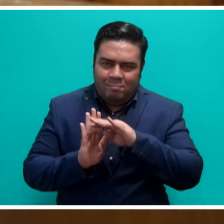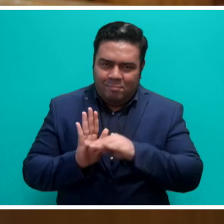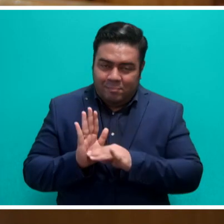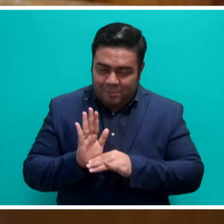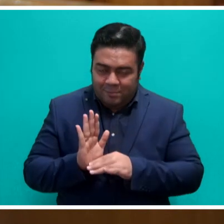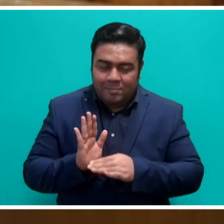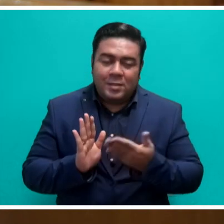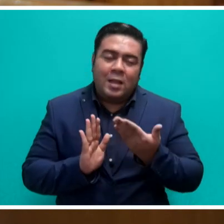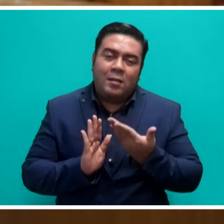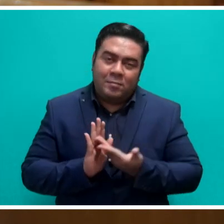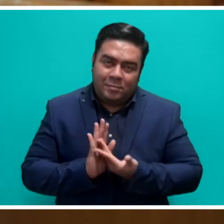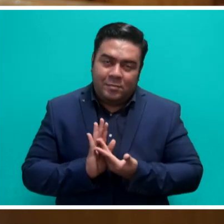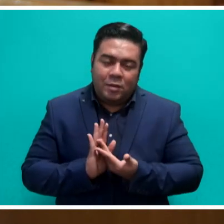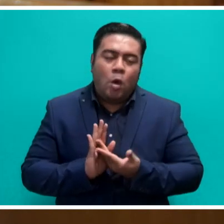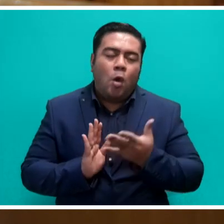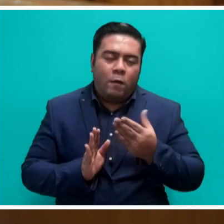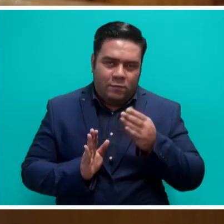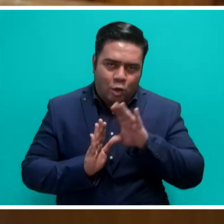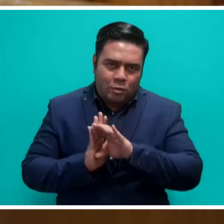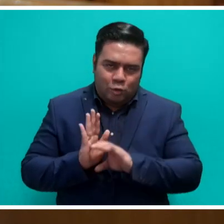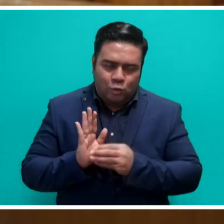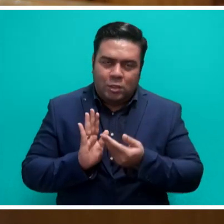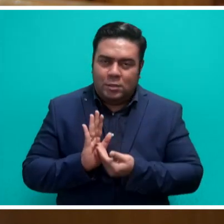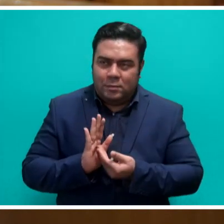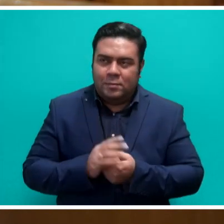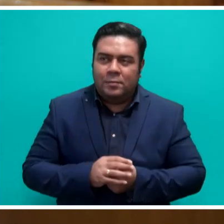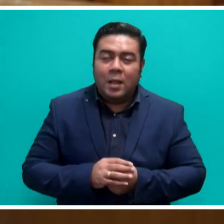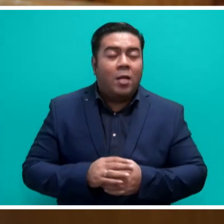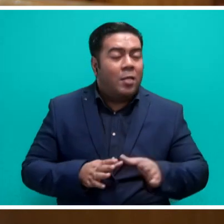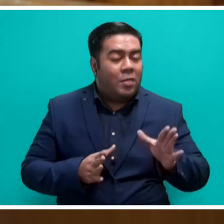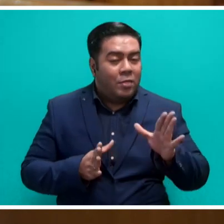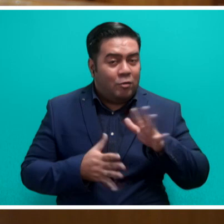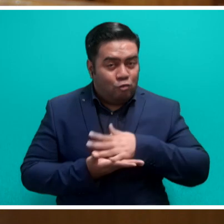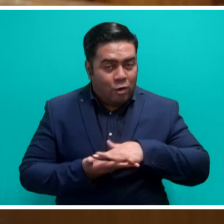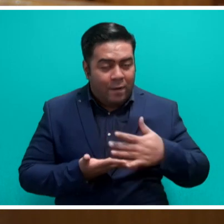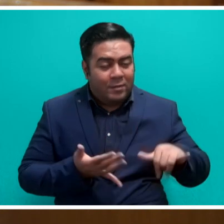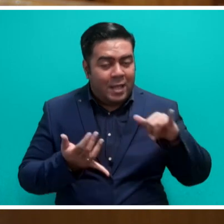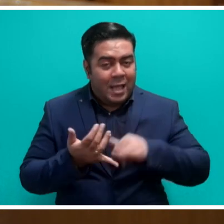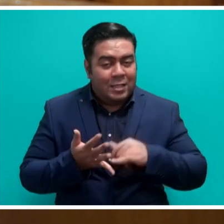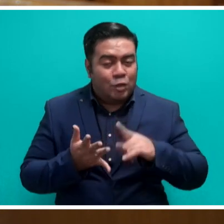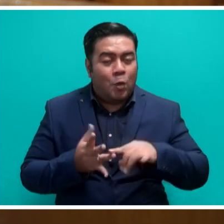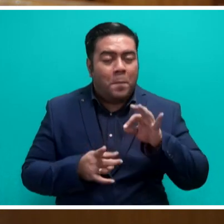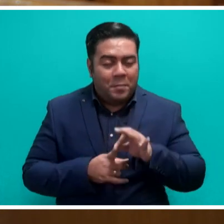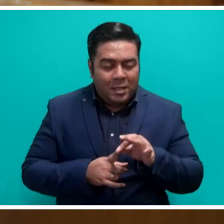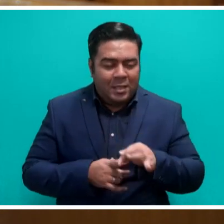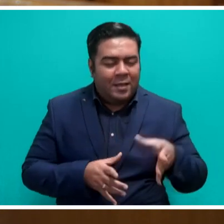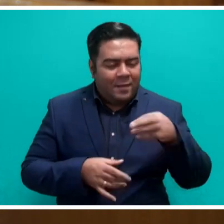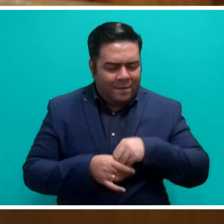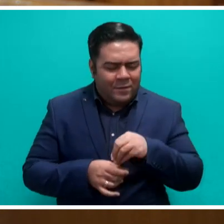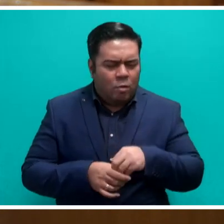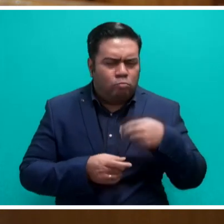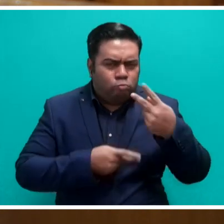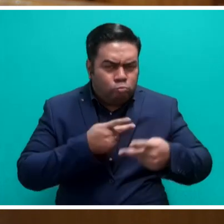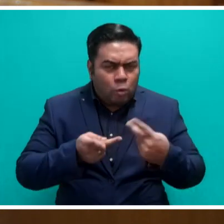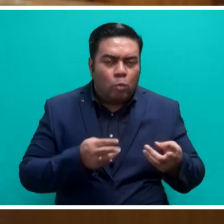stipulated sections of the Constitution. The draft SOP contains procedures with respect